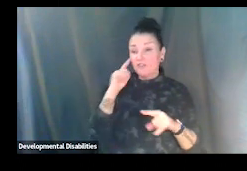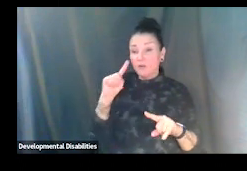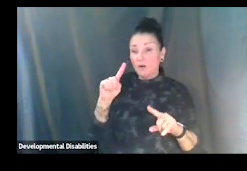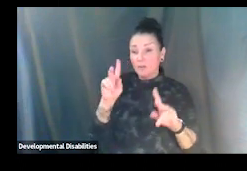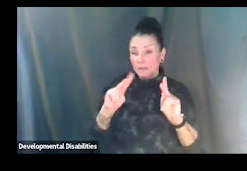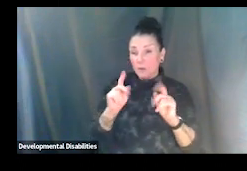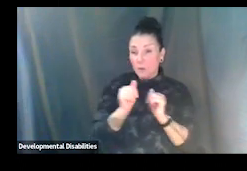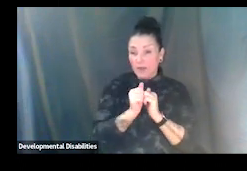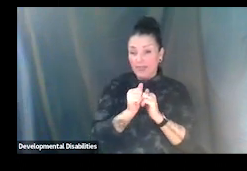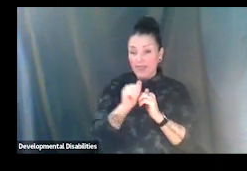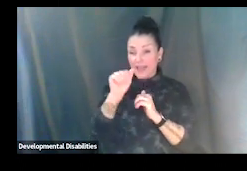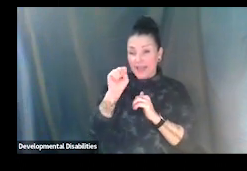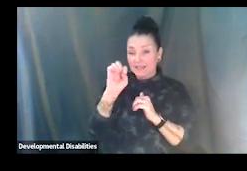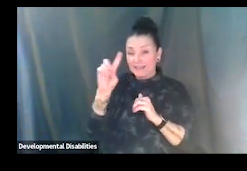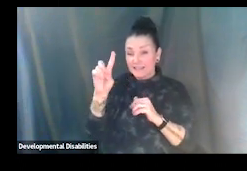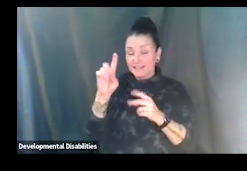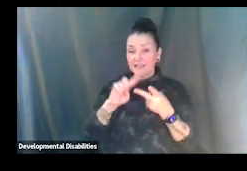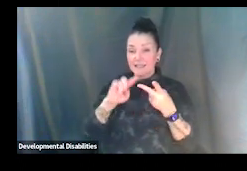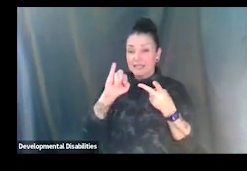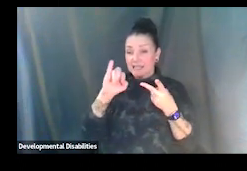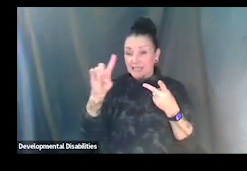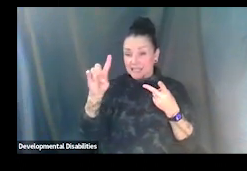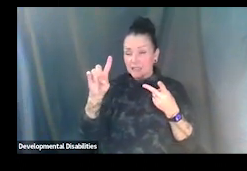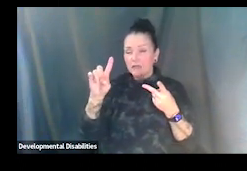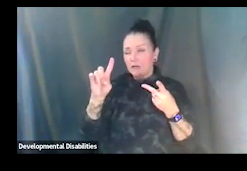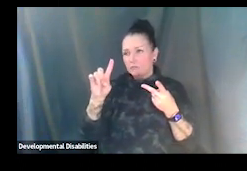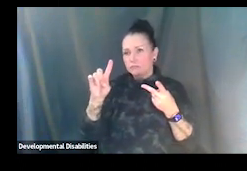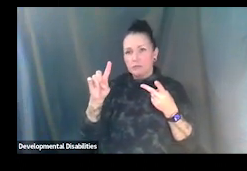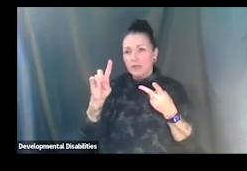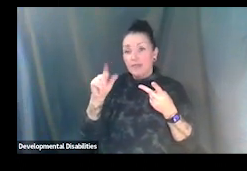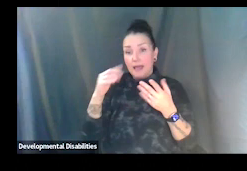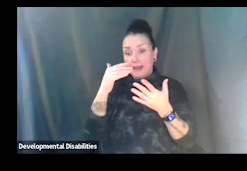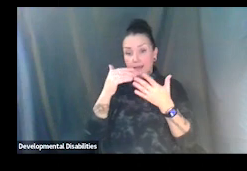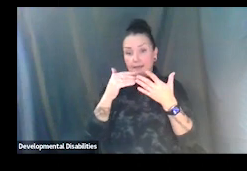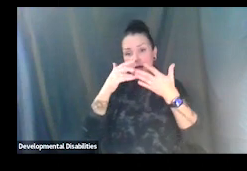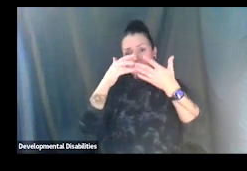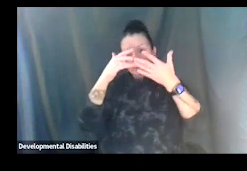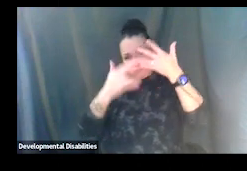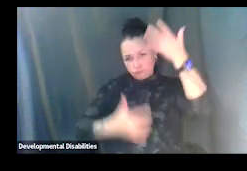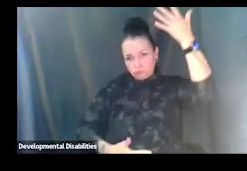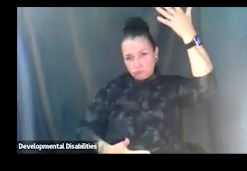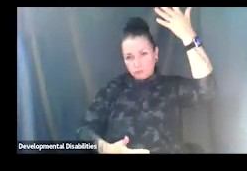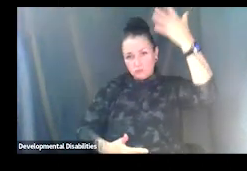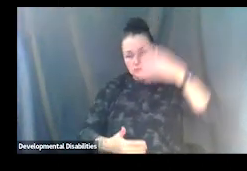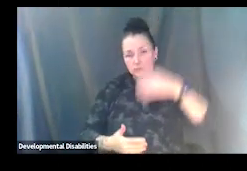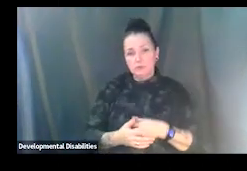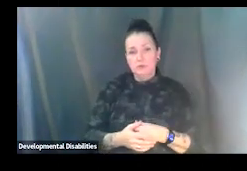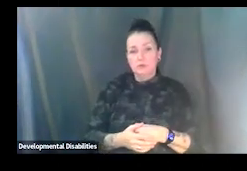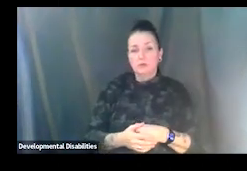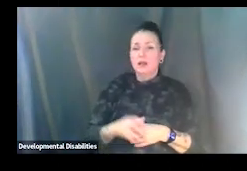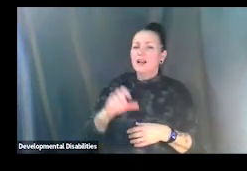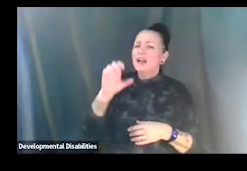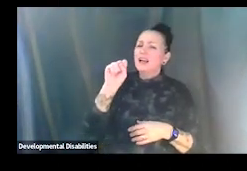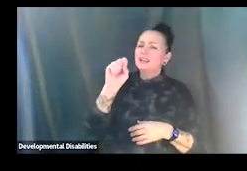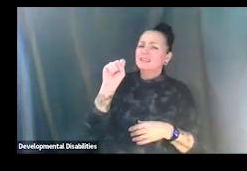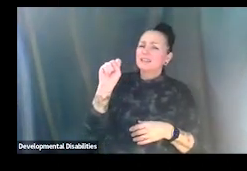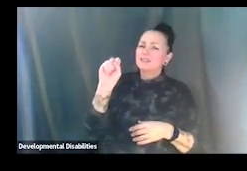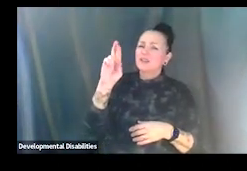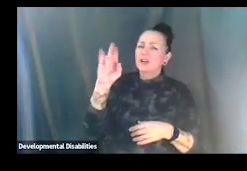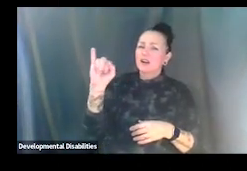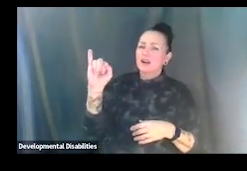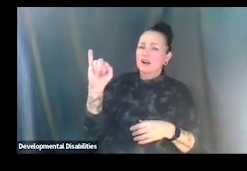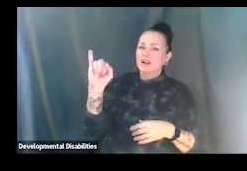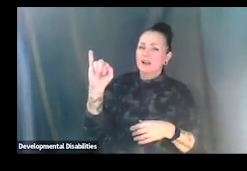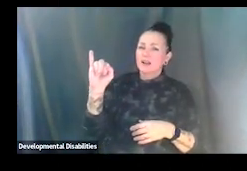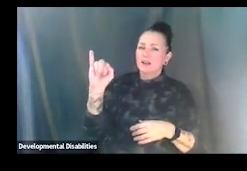intellectual disabilities. So SSRIs, people seem to really want to use SSRIs a great deal in treating aggressive behavior. And I think